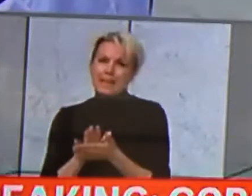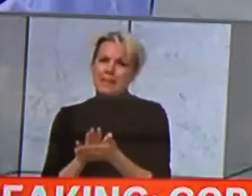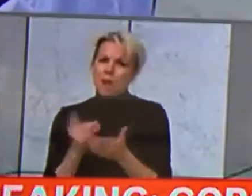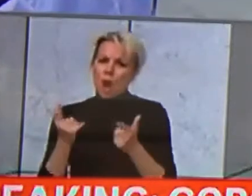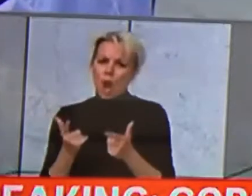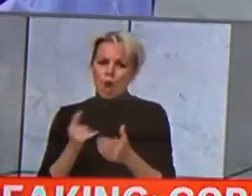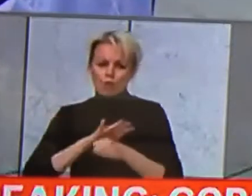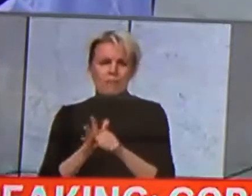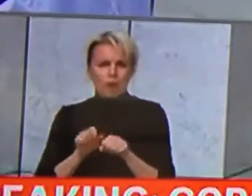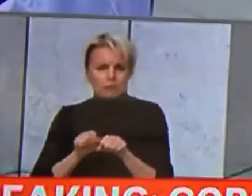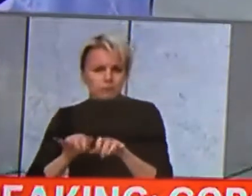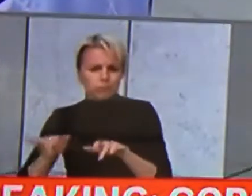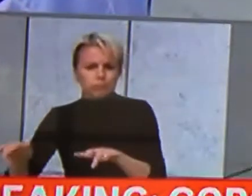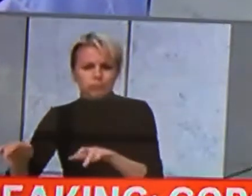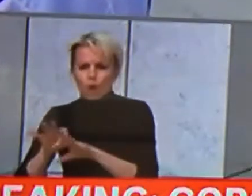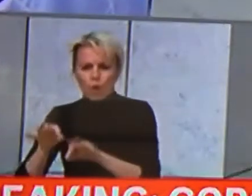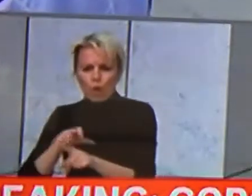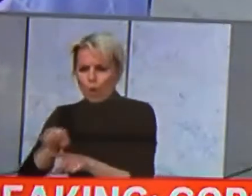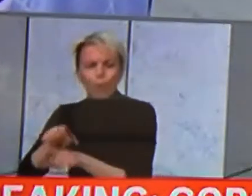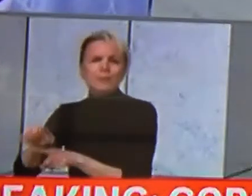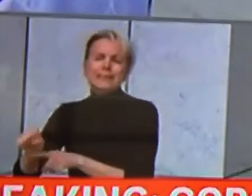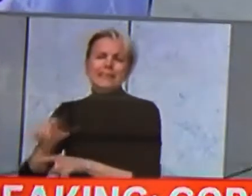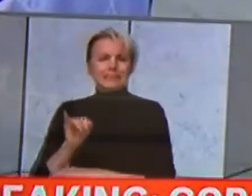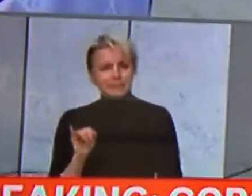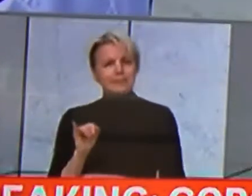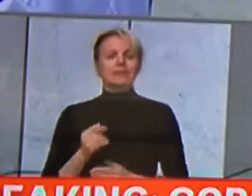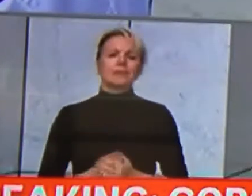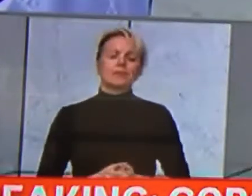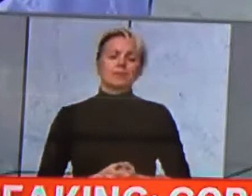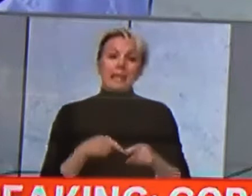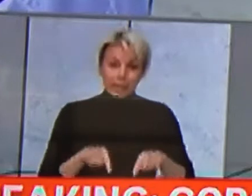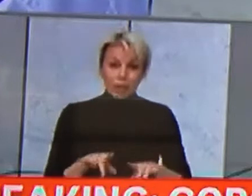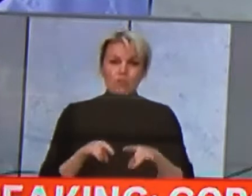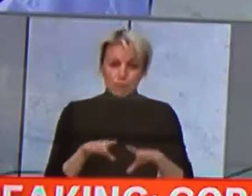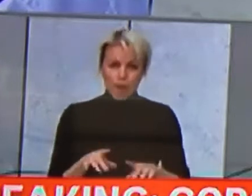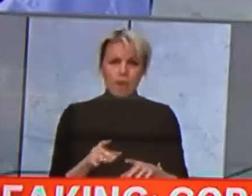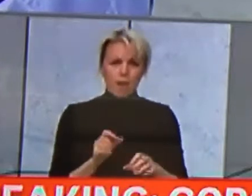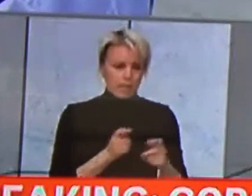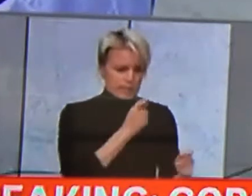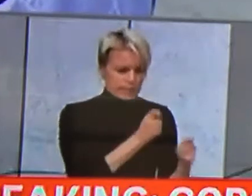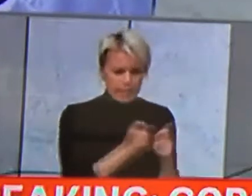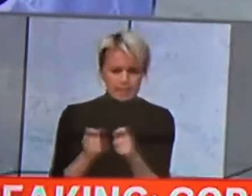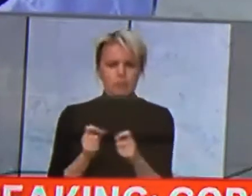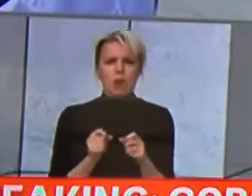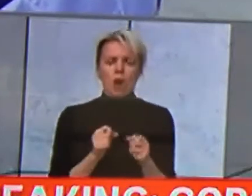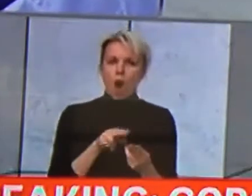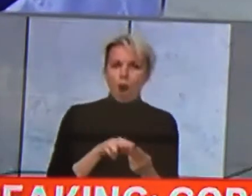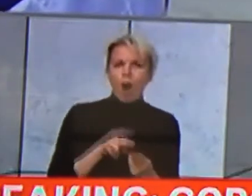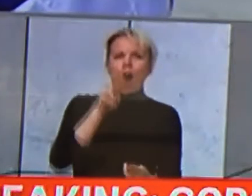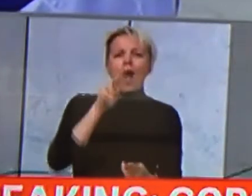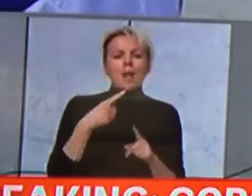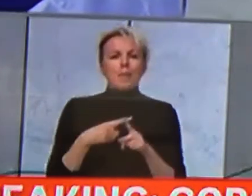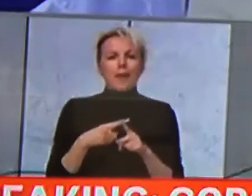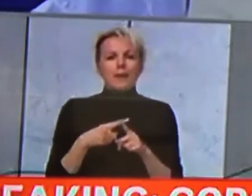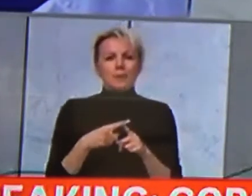last reading of the data. So testing, contact tracing, incredibly important. And that's why we've surged some support from the Defence